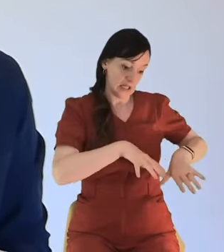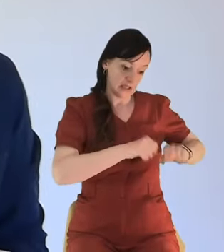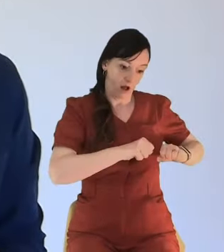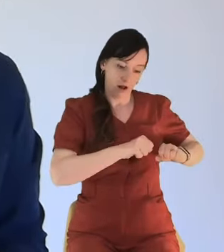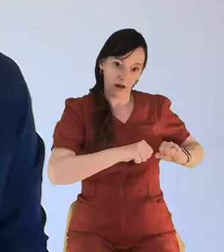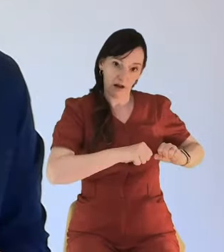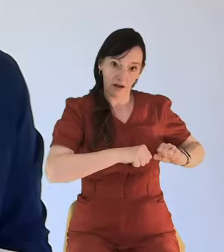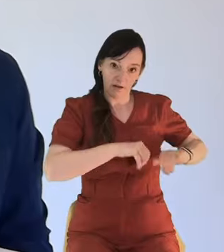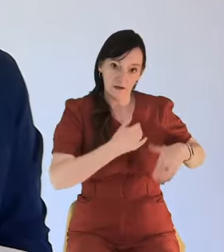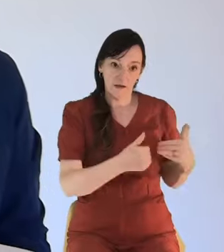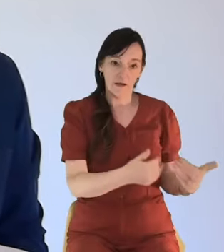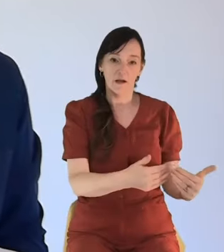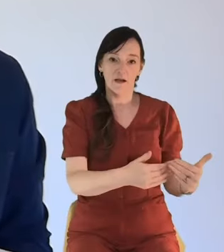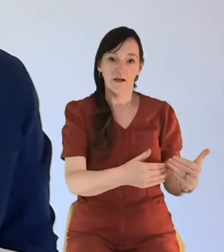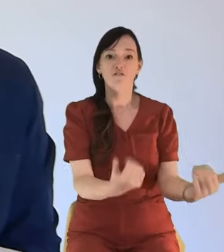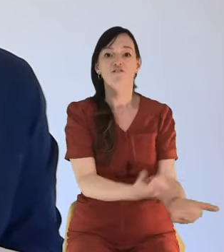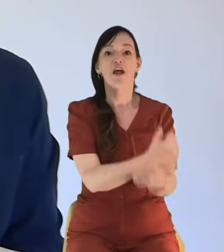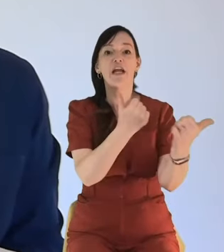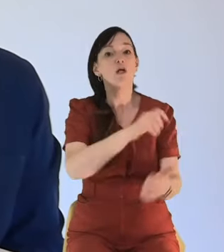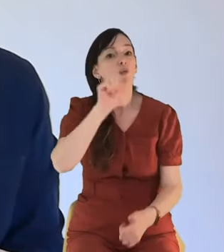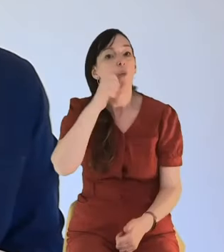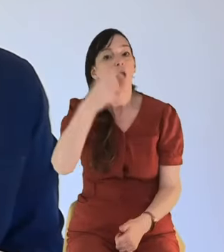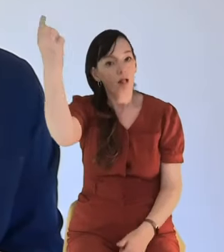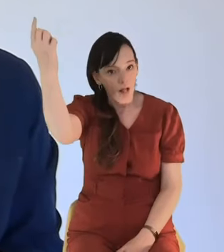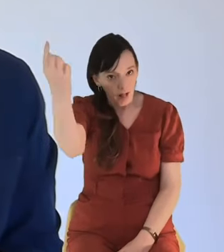means he will come again.